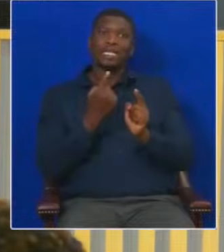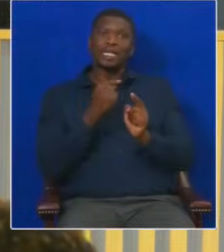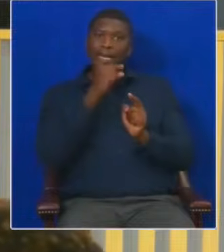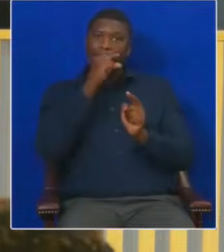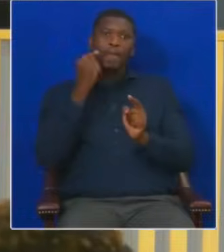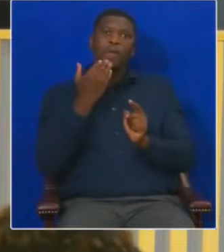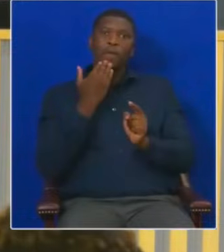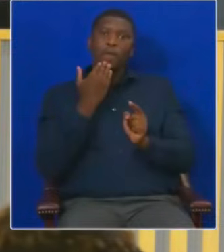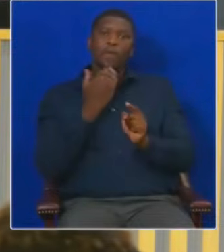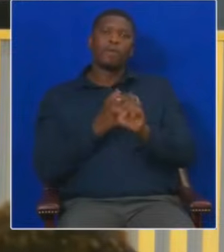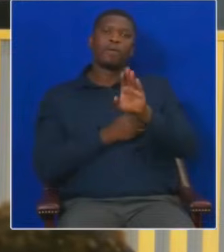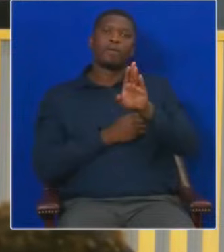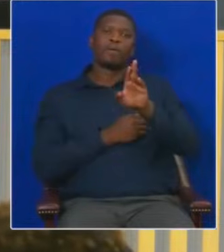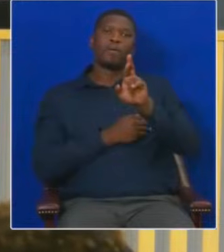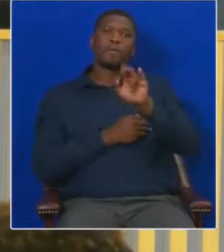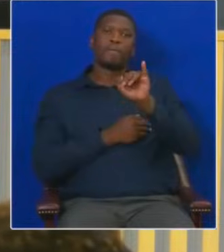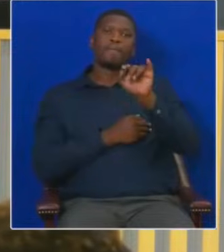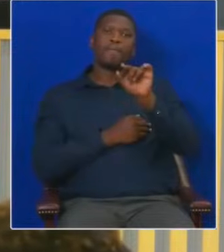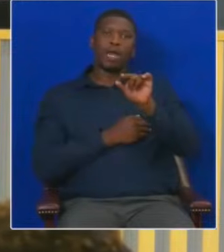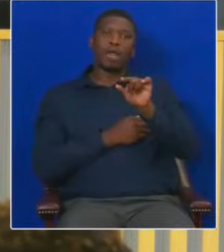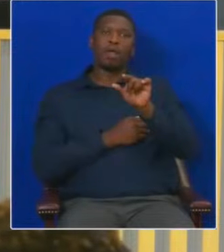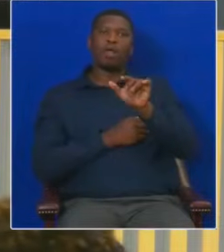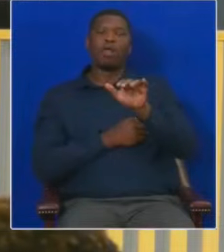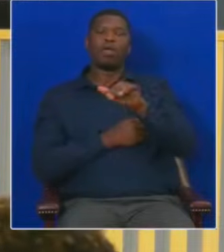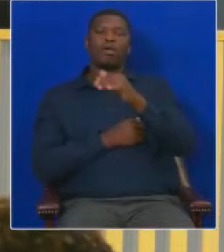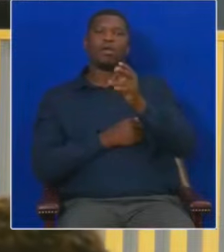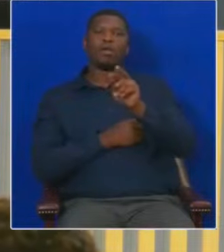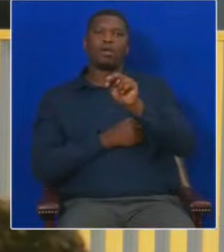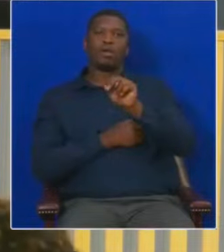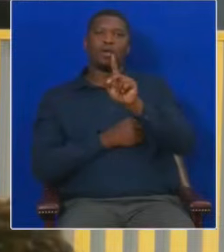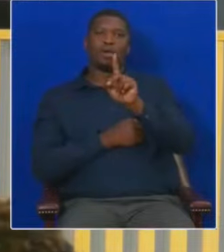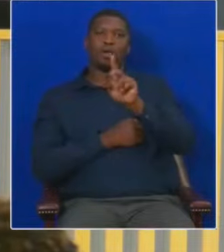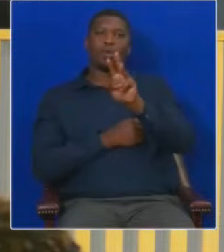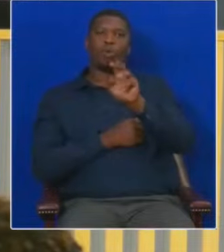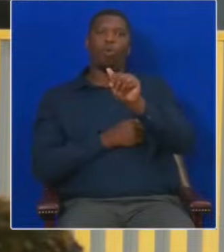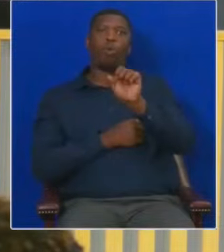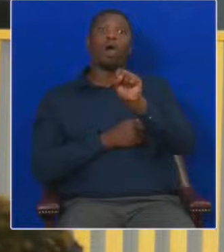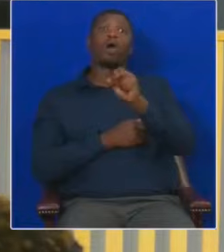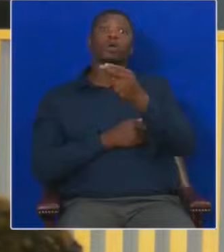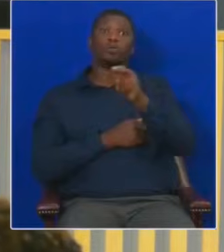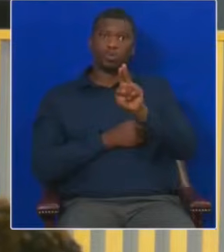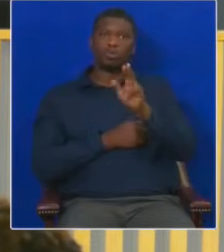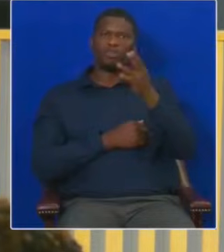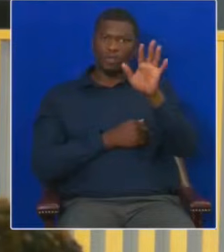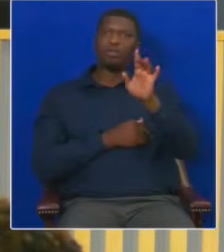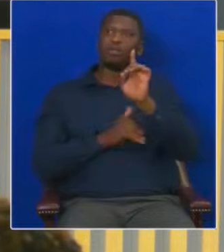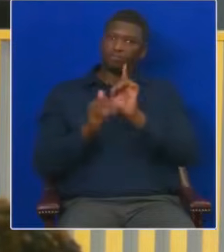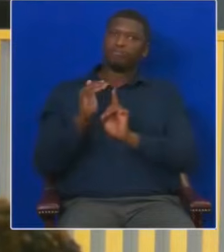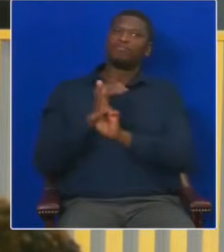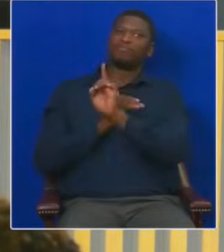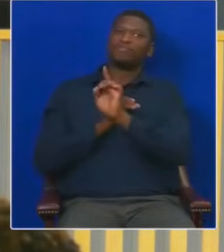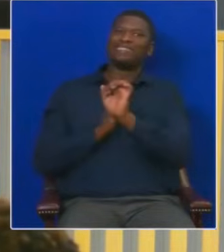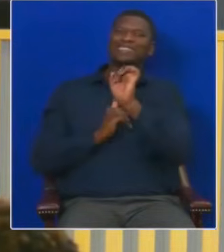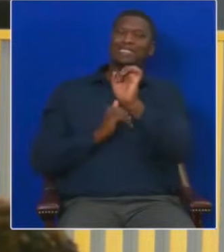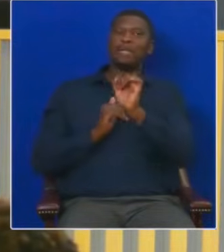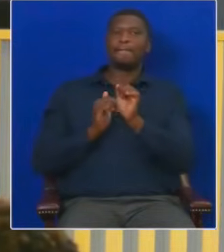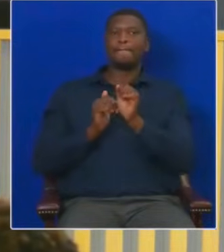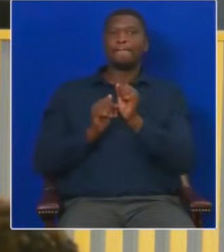a brother-in-law of Mr. Katiso Molefe came to the prison,